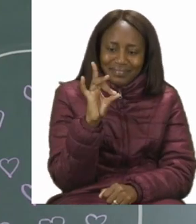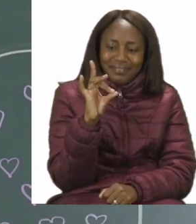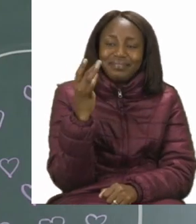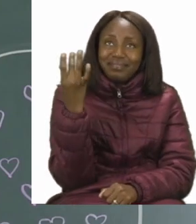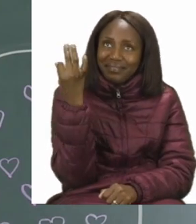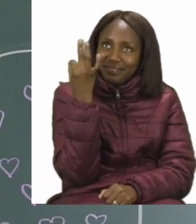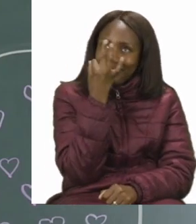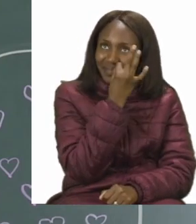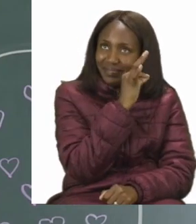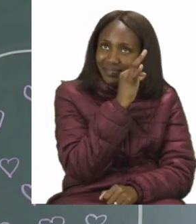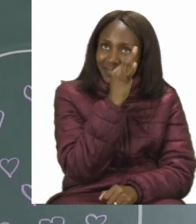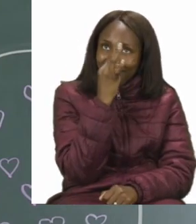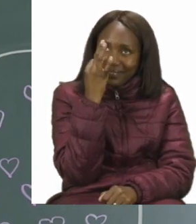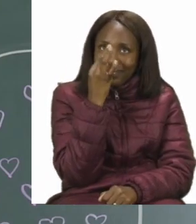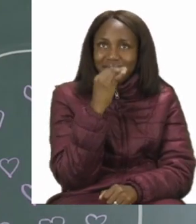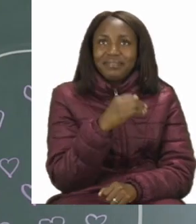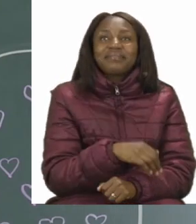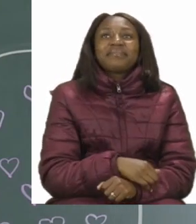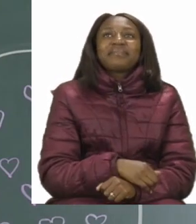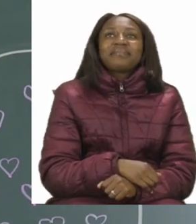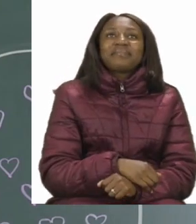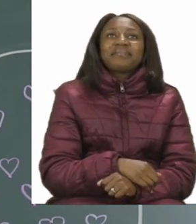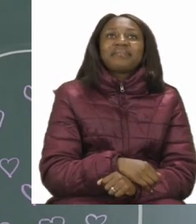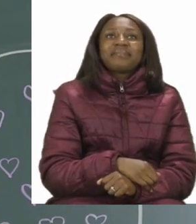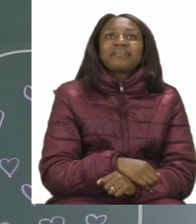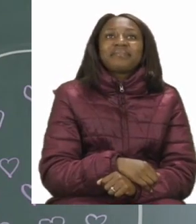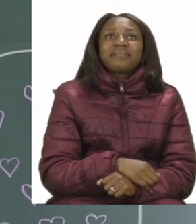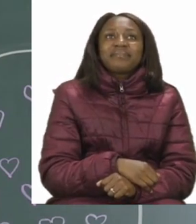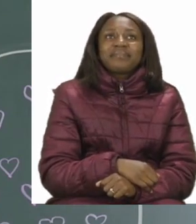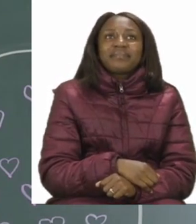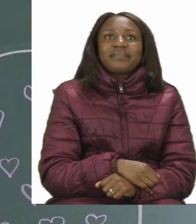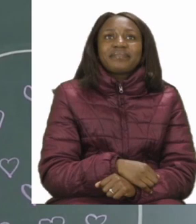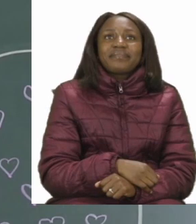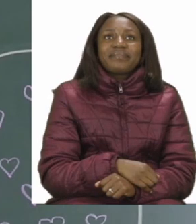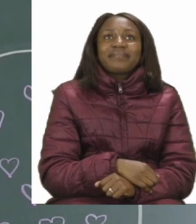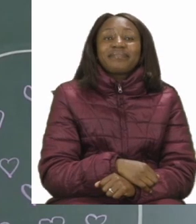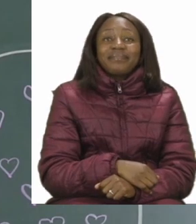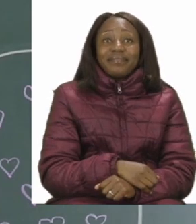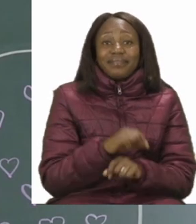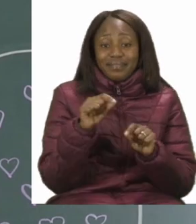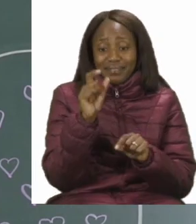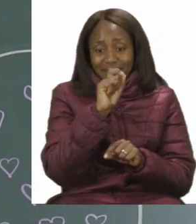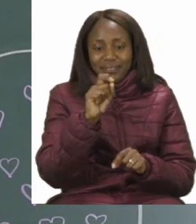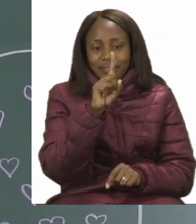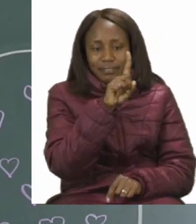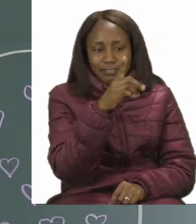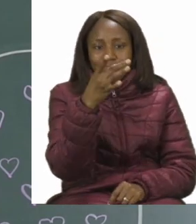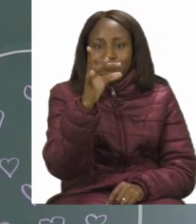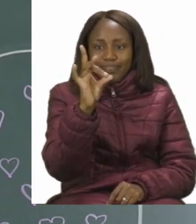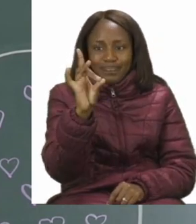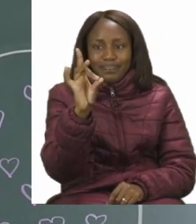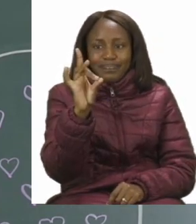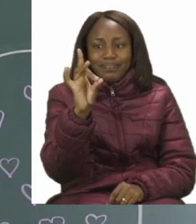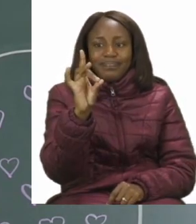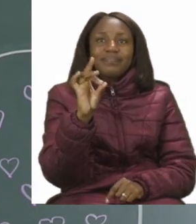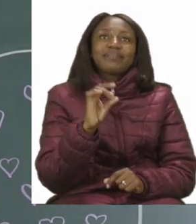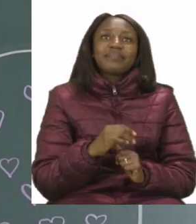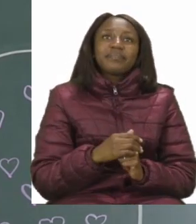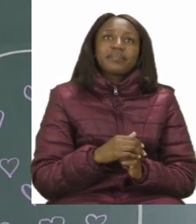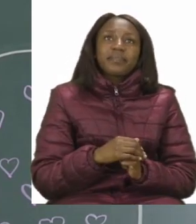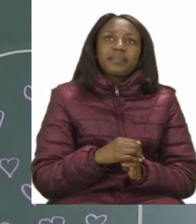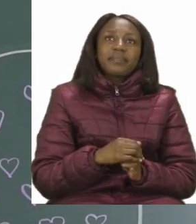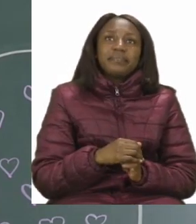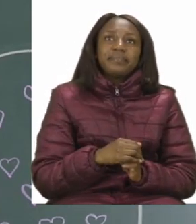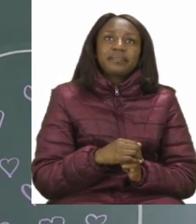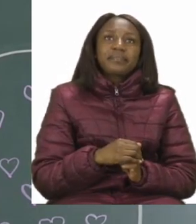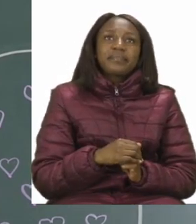18 flowers in this oval. So that means our count will then be